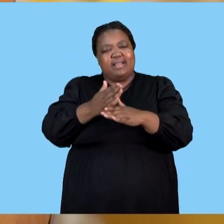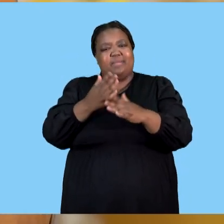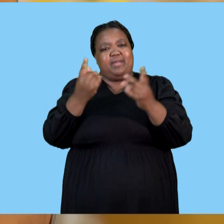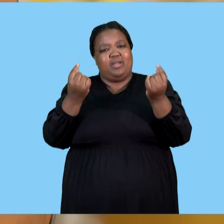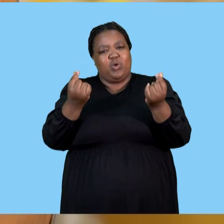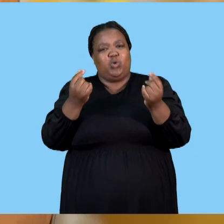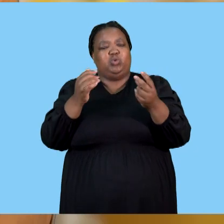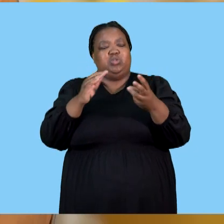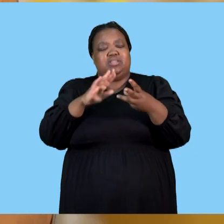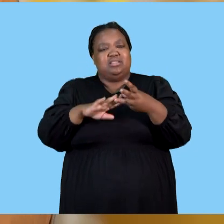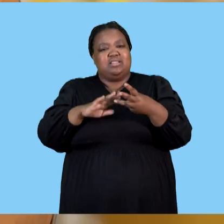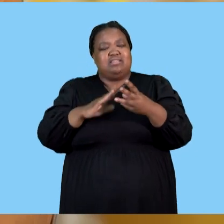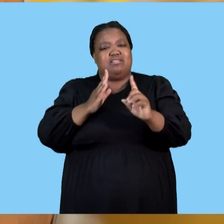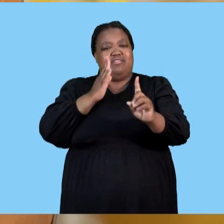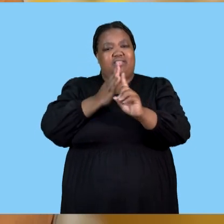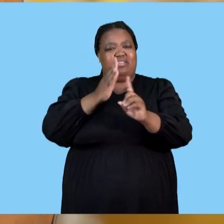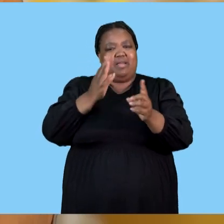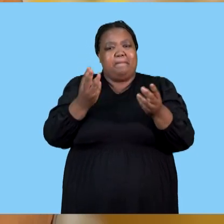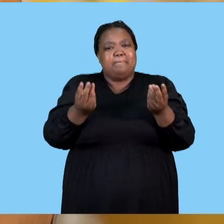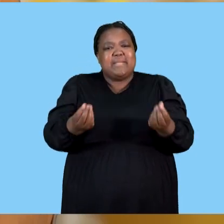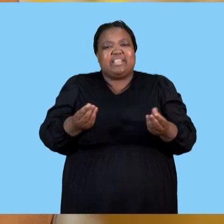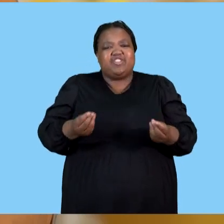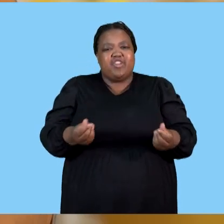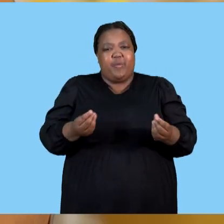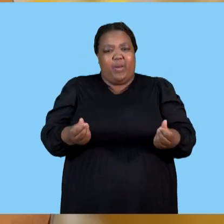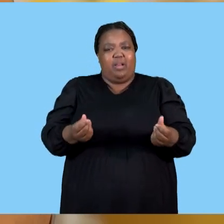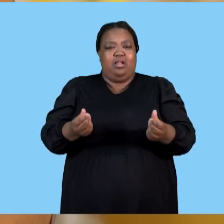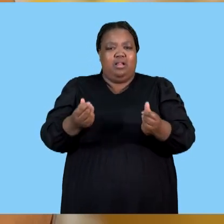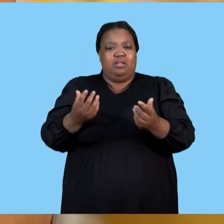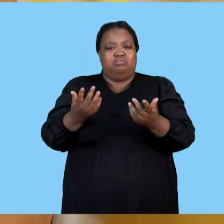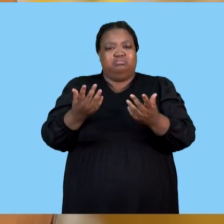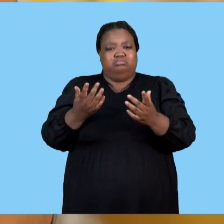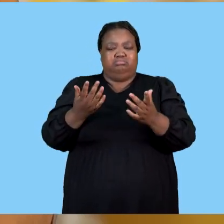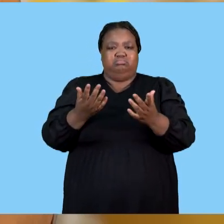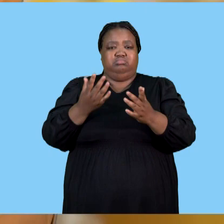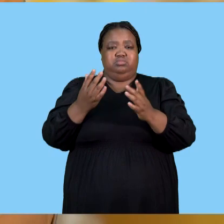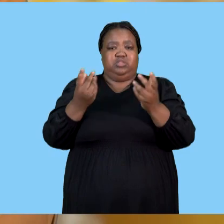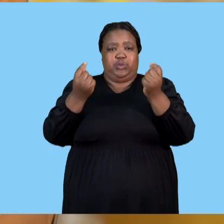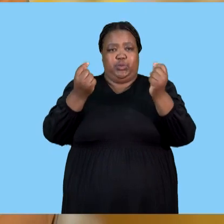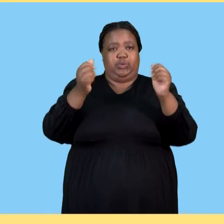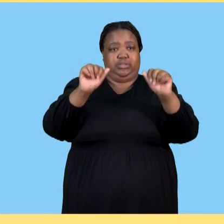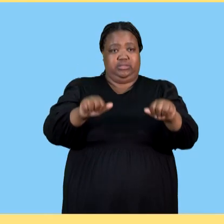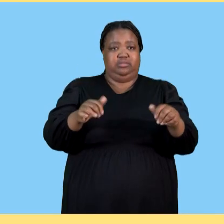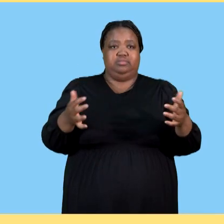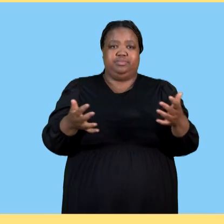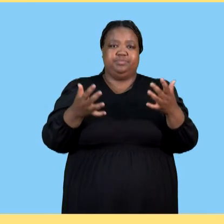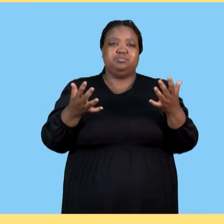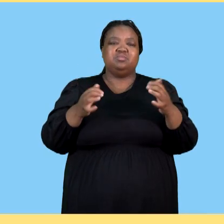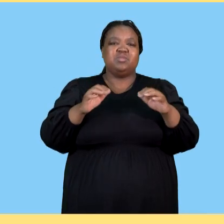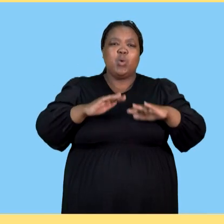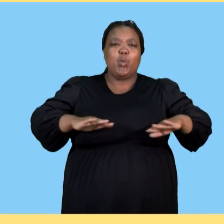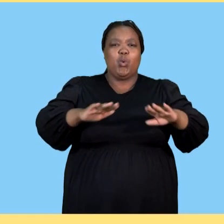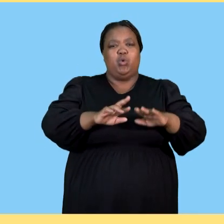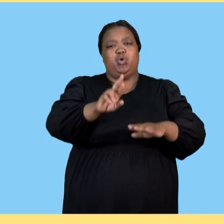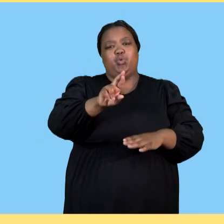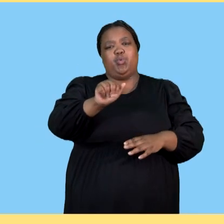direct material cost. Let's start with direct material cost. What is this? These are all raw